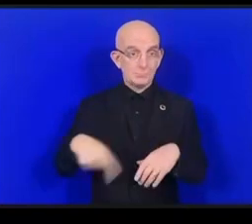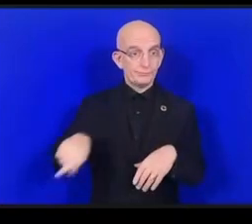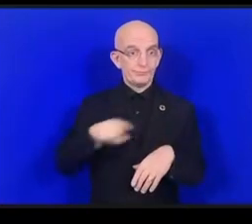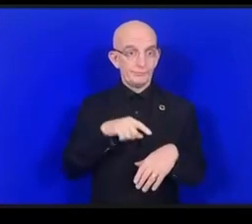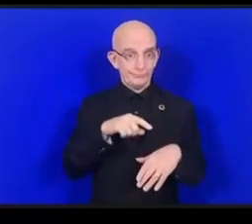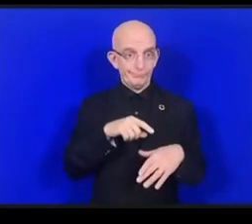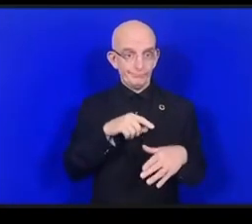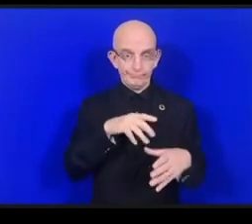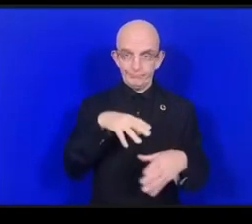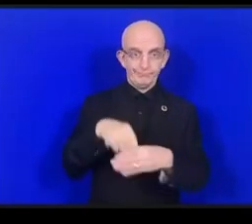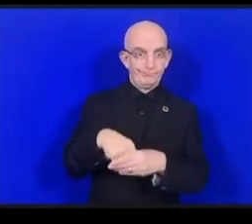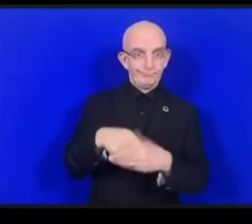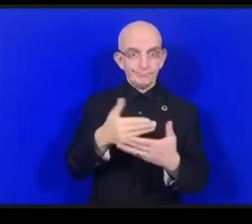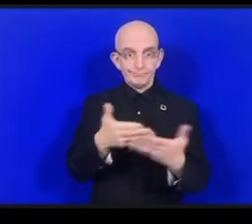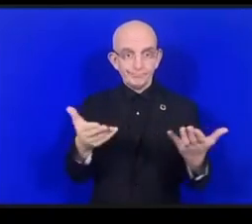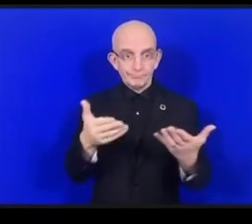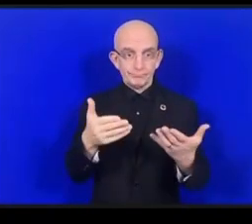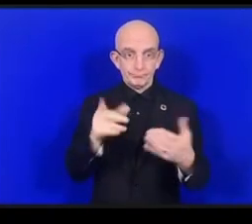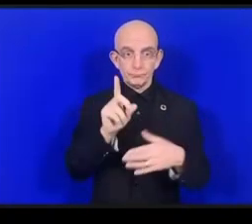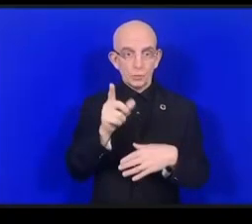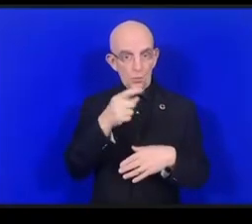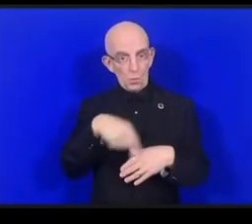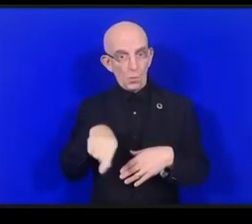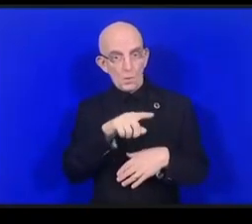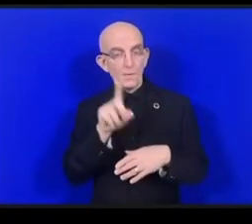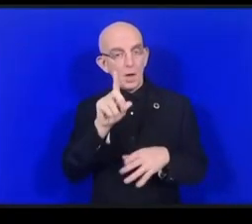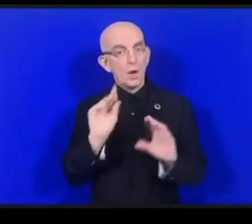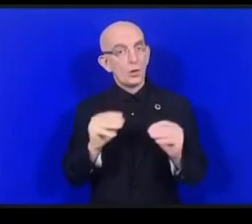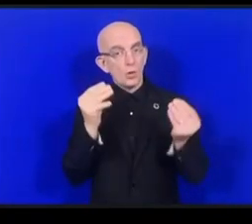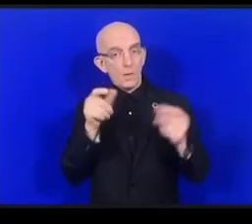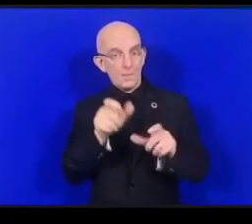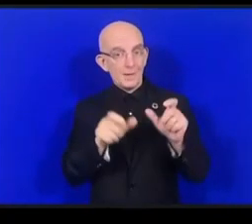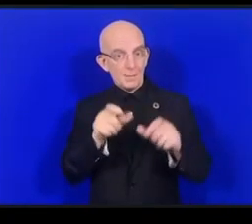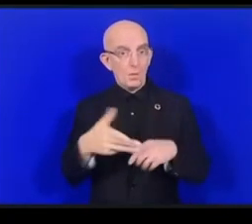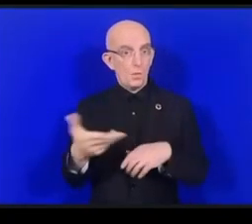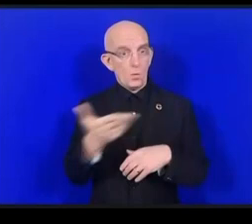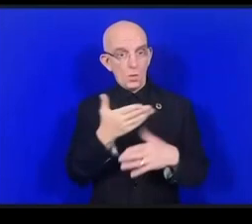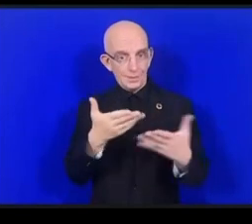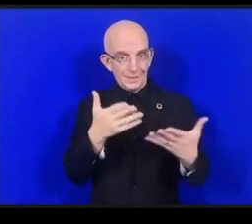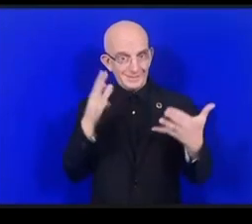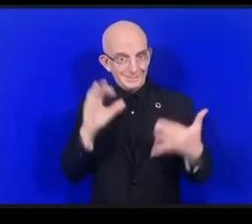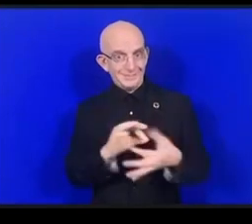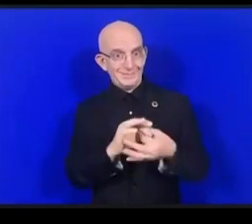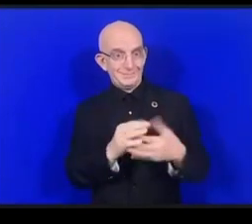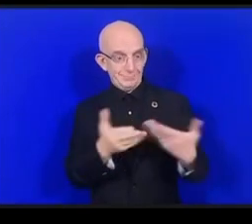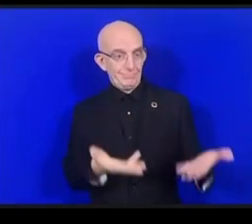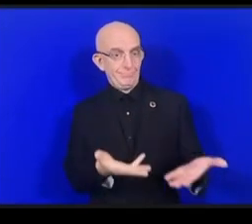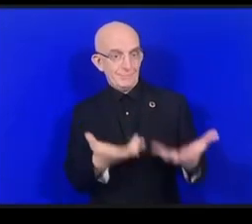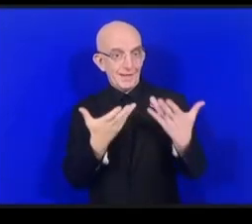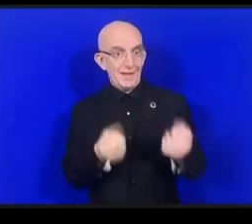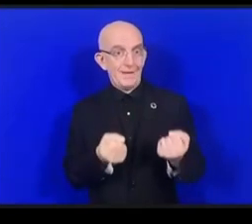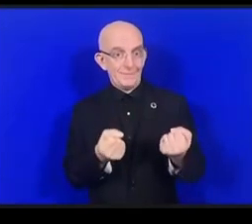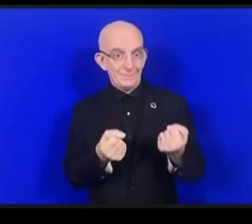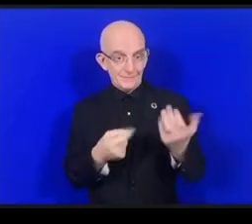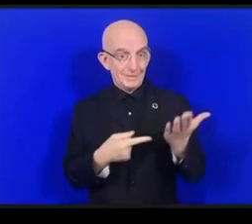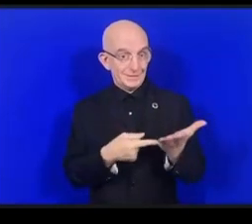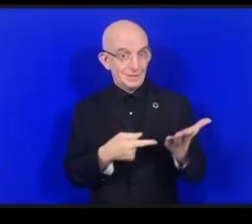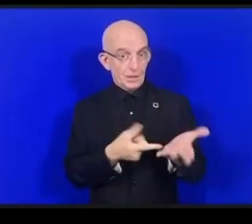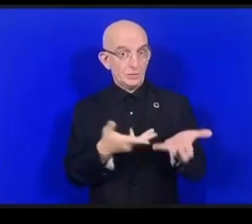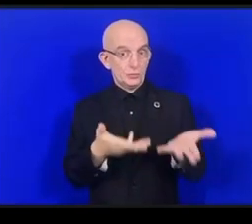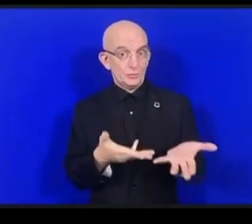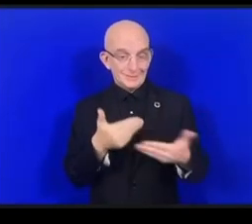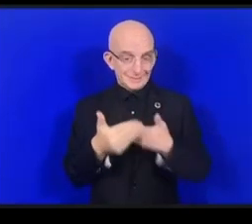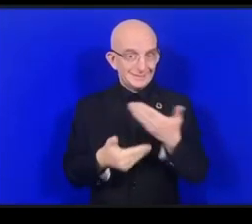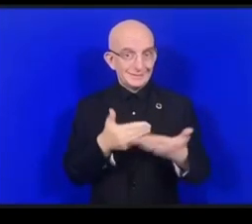born with the technology, but they are now facing a lot of the issue in their era for addressing and